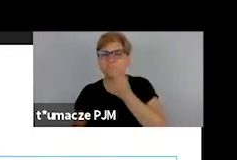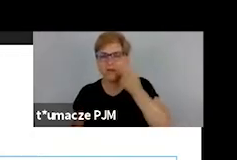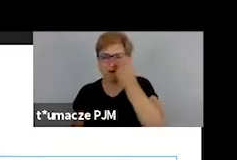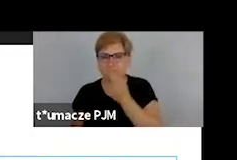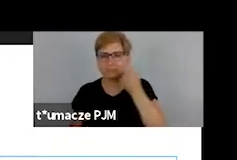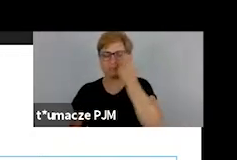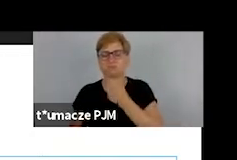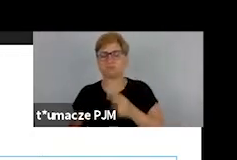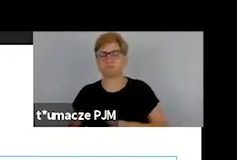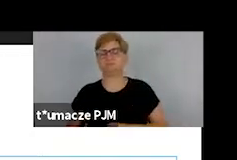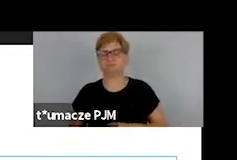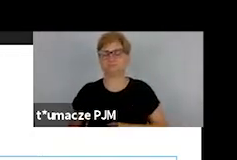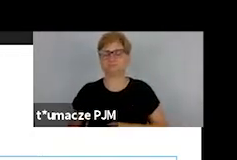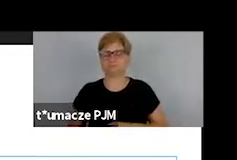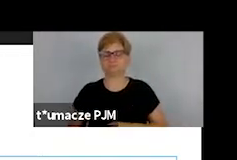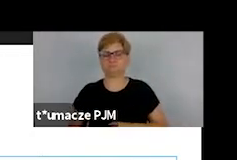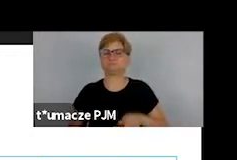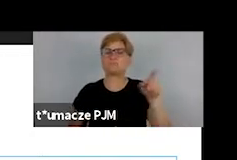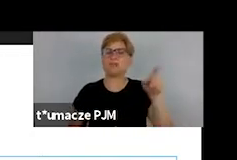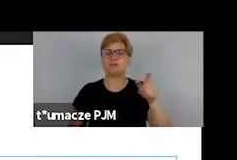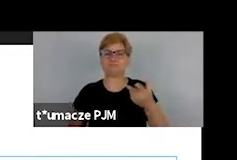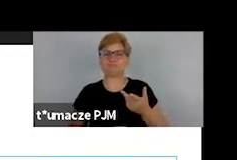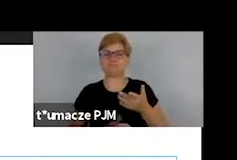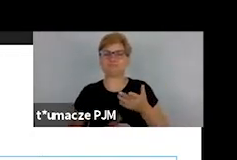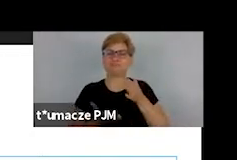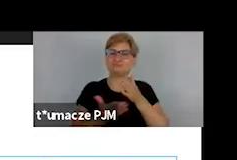Trauma, 2.5 times,